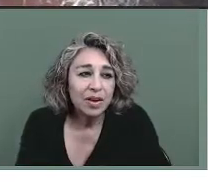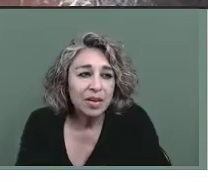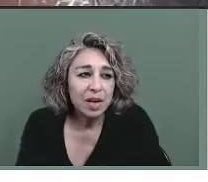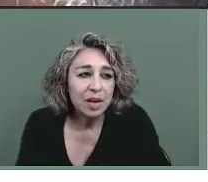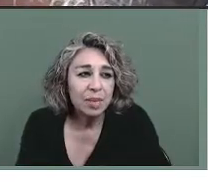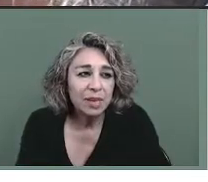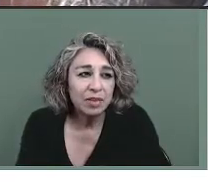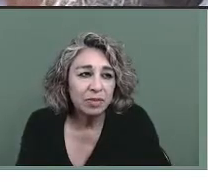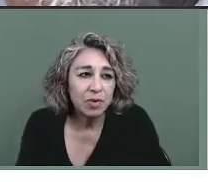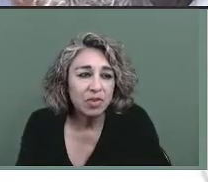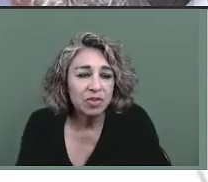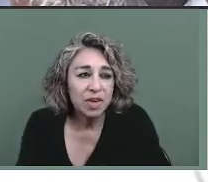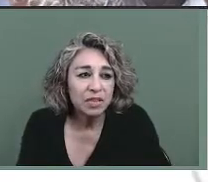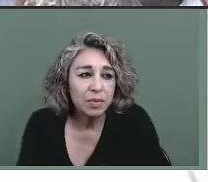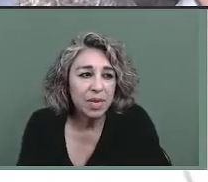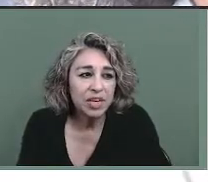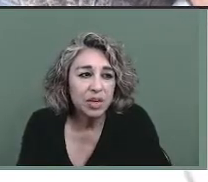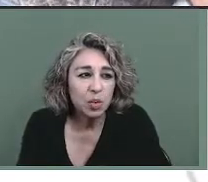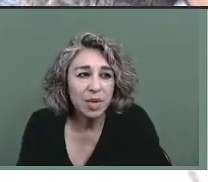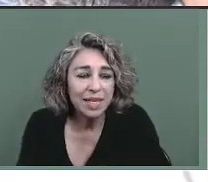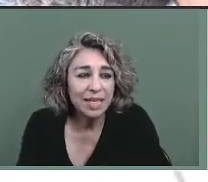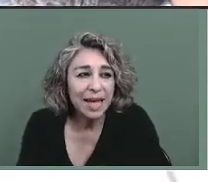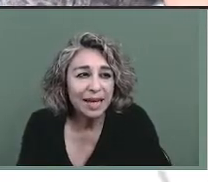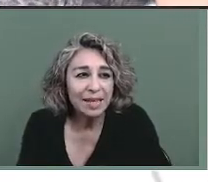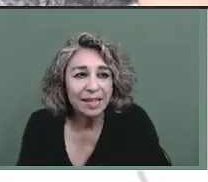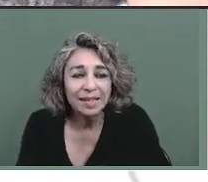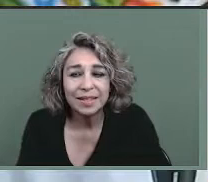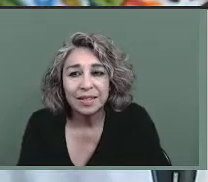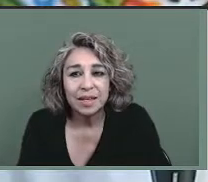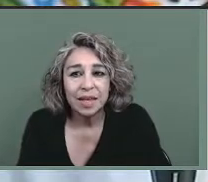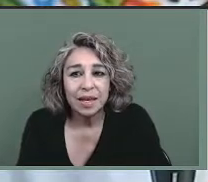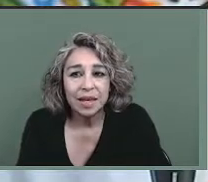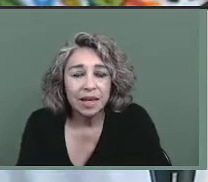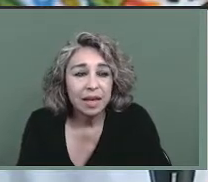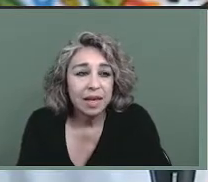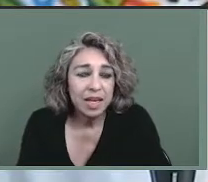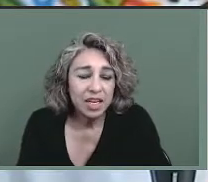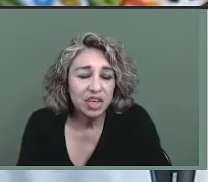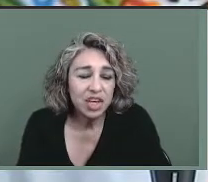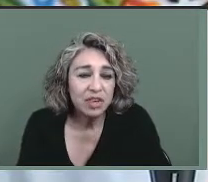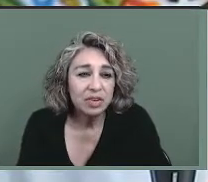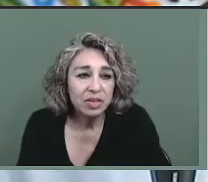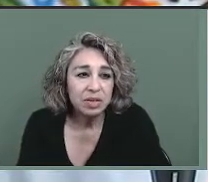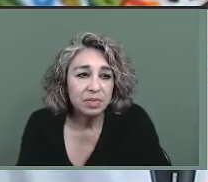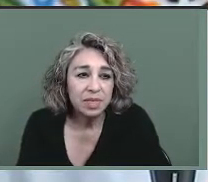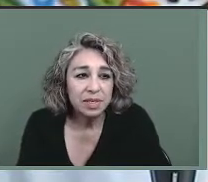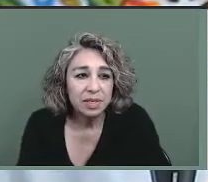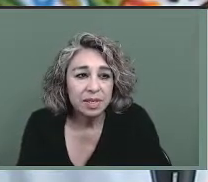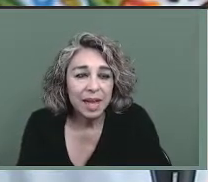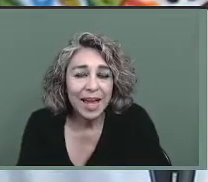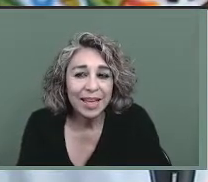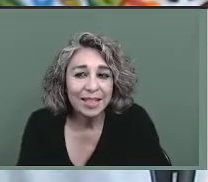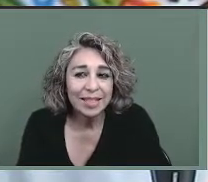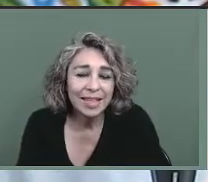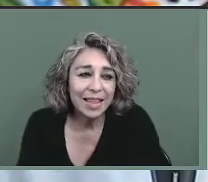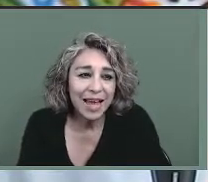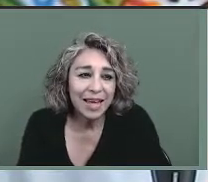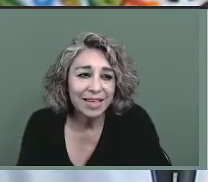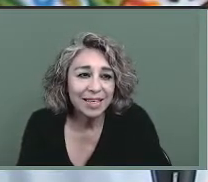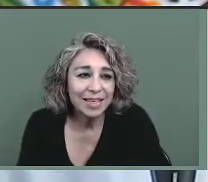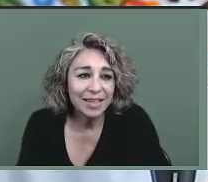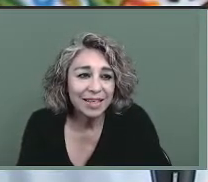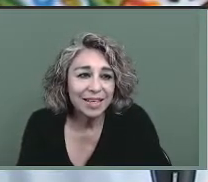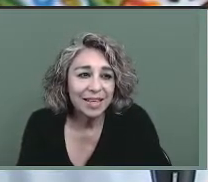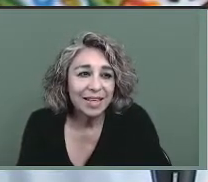why are you talking about the fourth transformation, what is that? In general terms, I can say